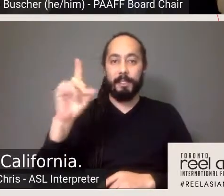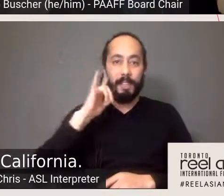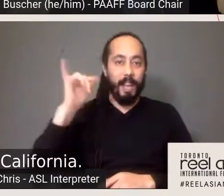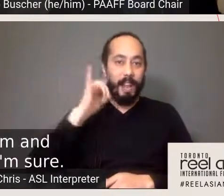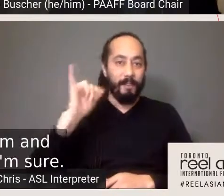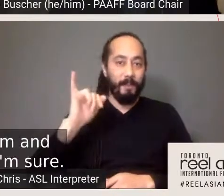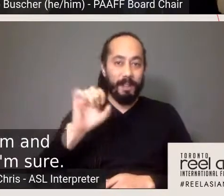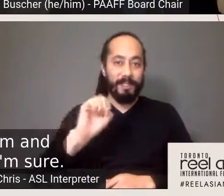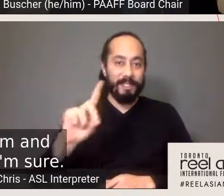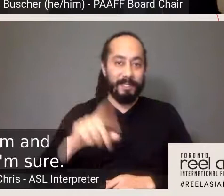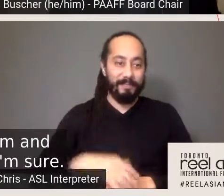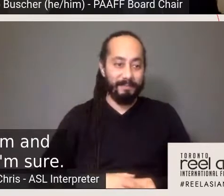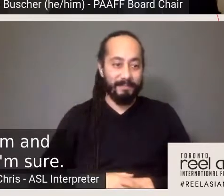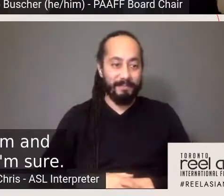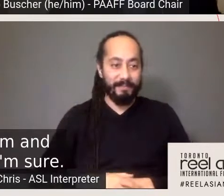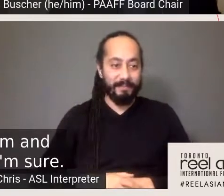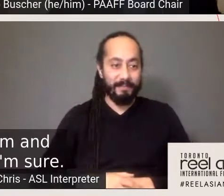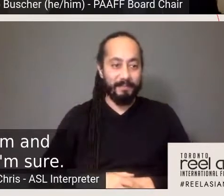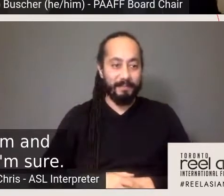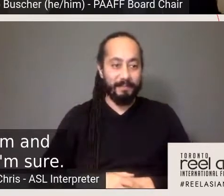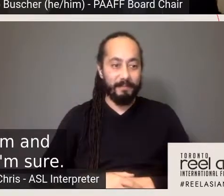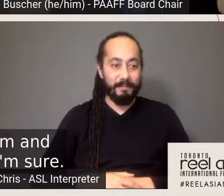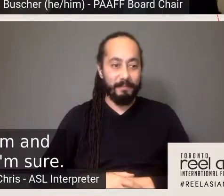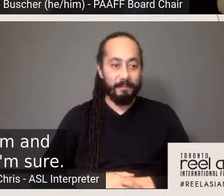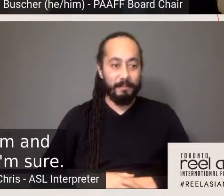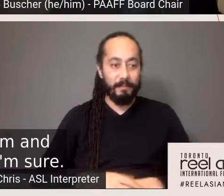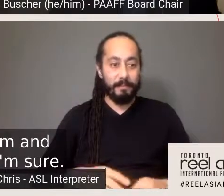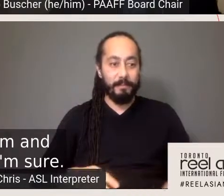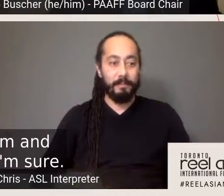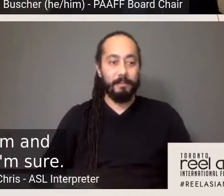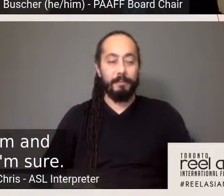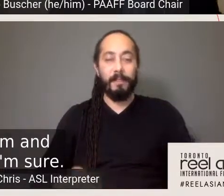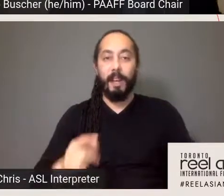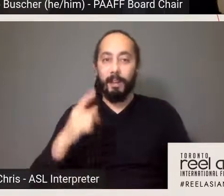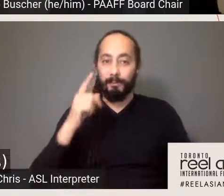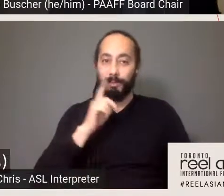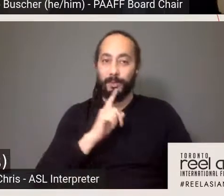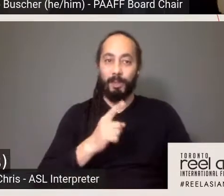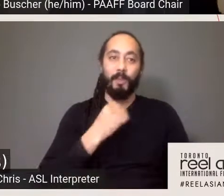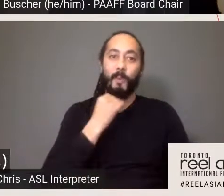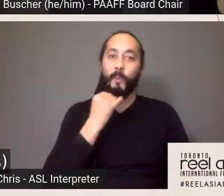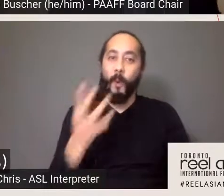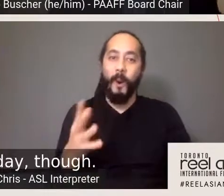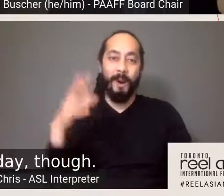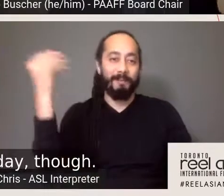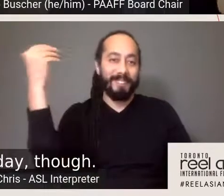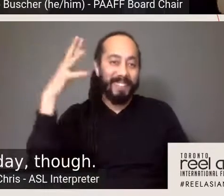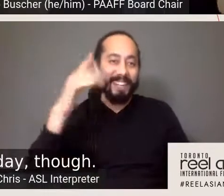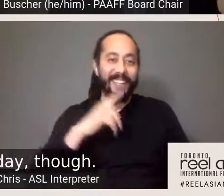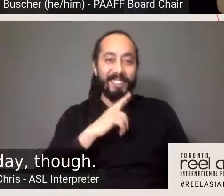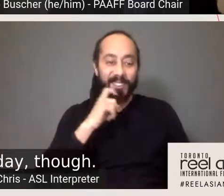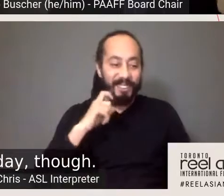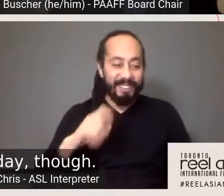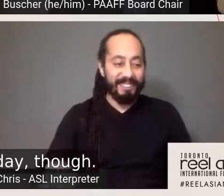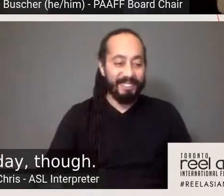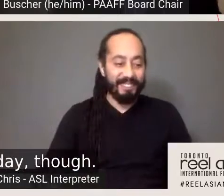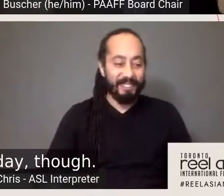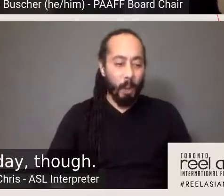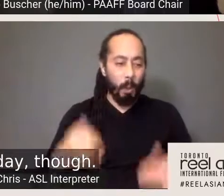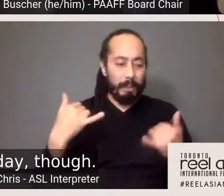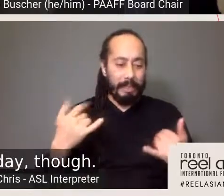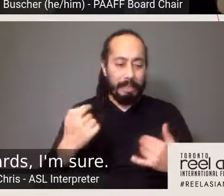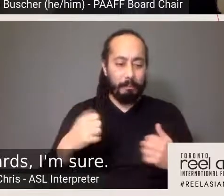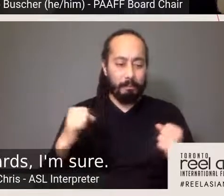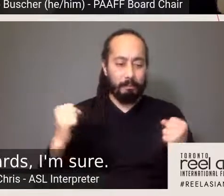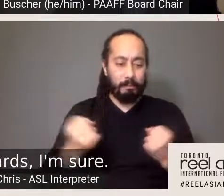California. All right. Warm and sunny and dry, I'm sure. A little bit chilly today, though.